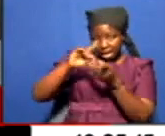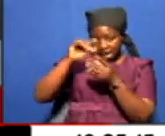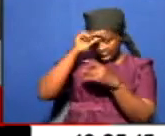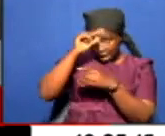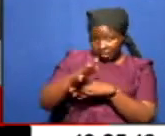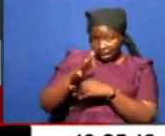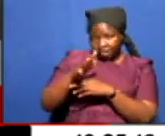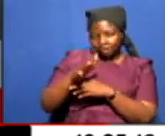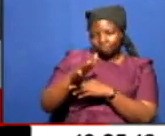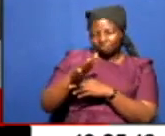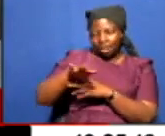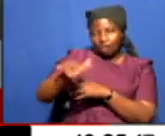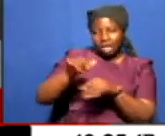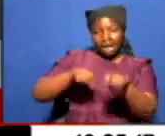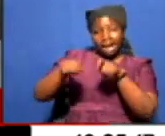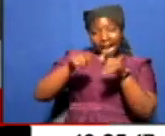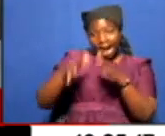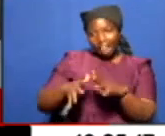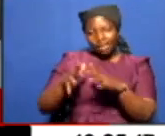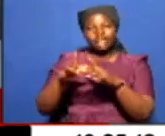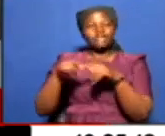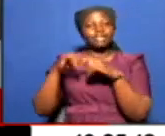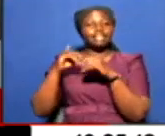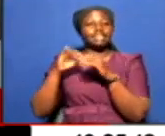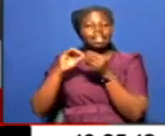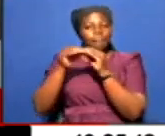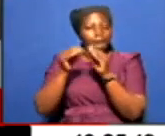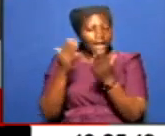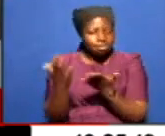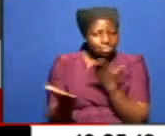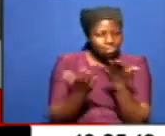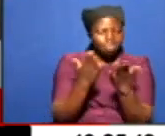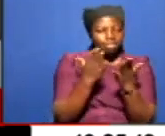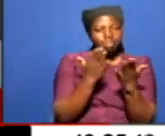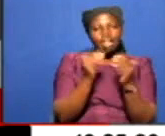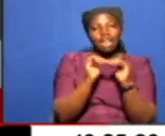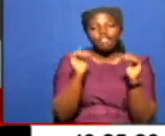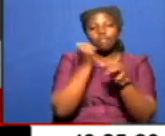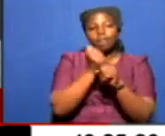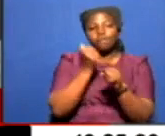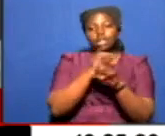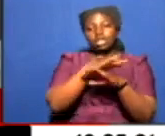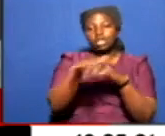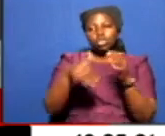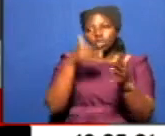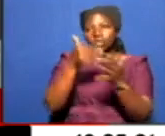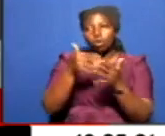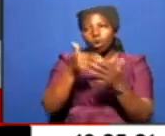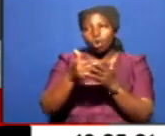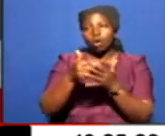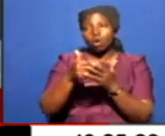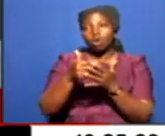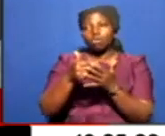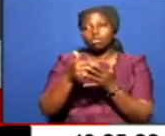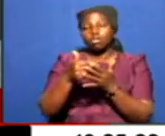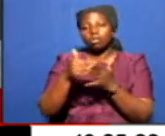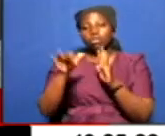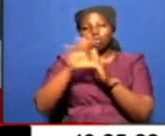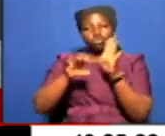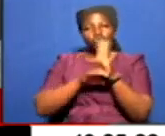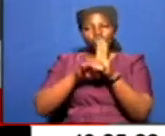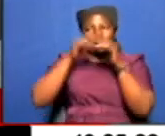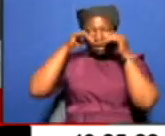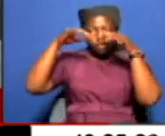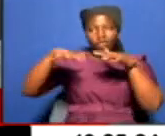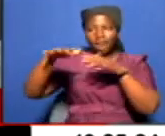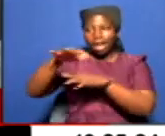levels of performance of counties mm-hmm. in all the functions that are devolved by the Constitution in Schedule 4. Mm-hmm. So that is water, agriculture,